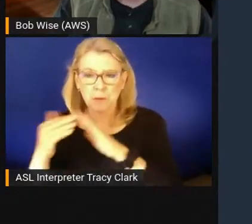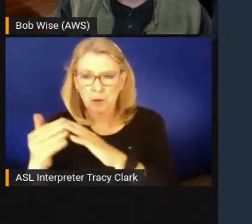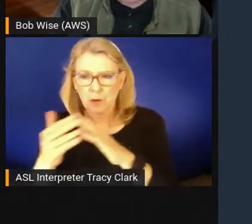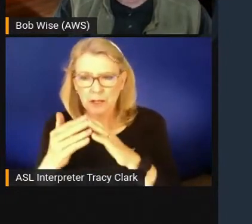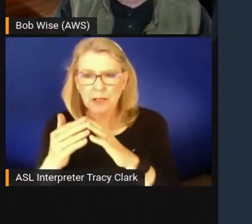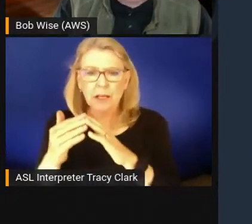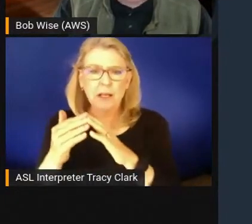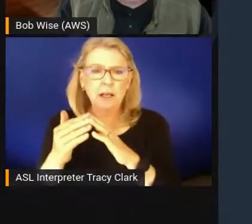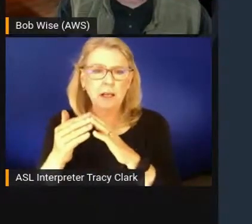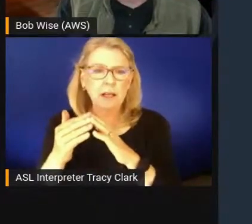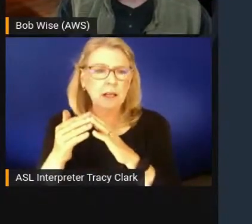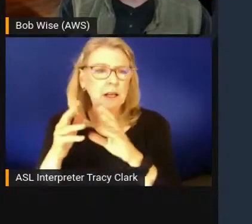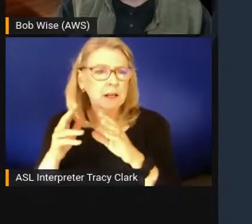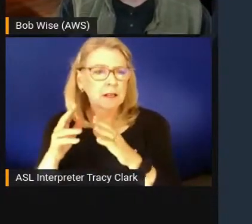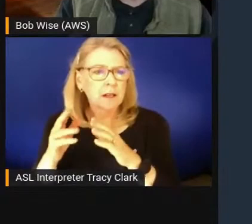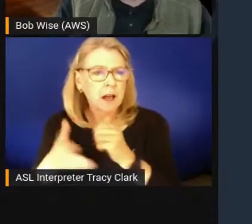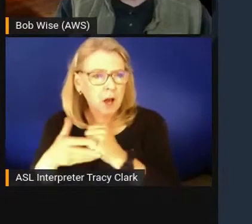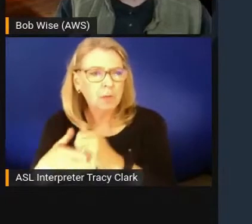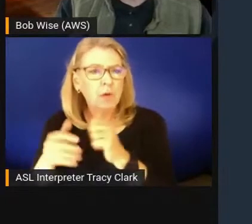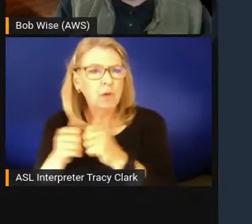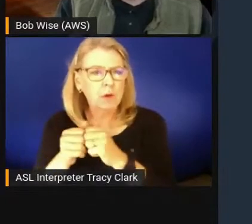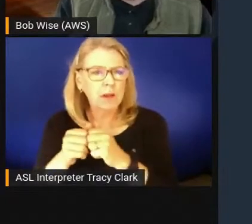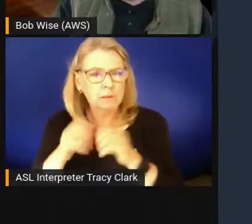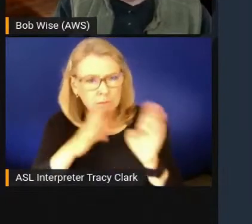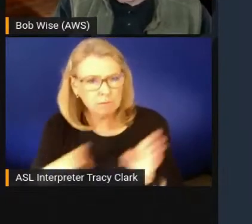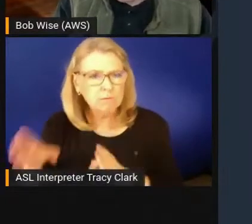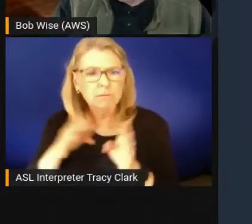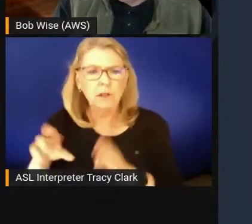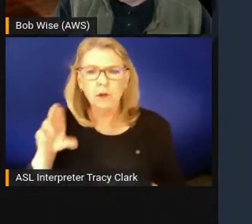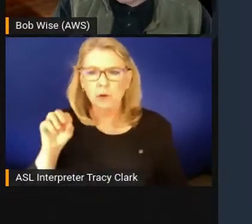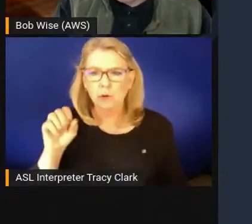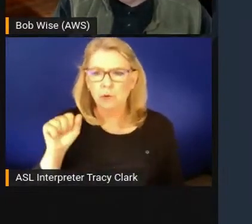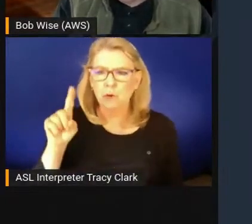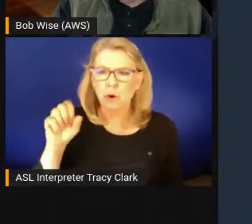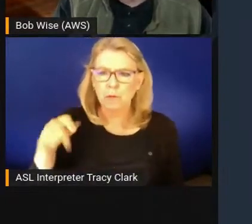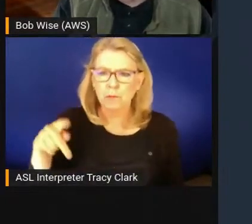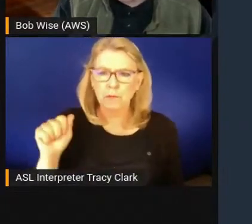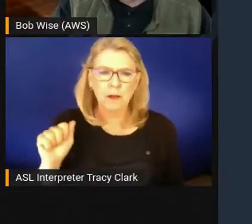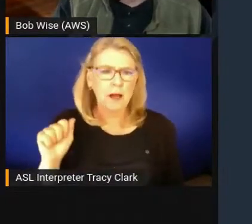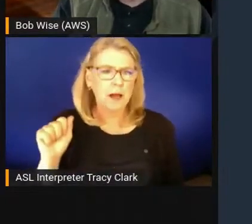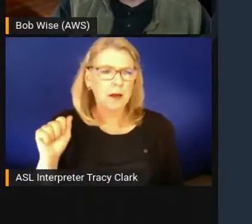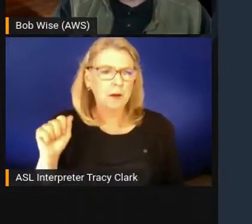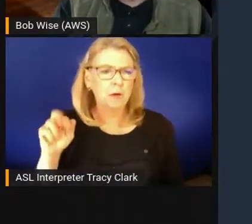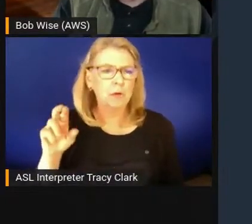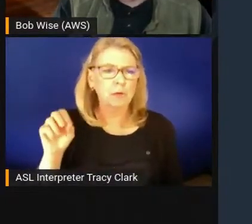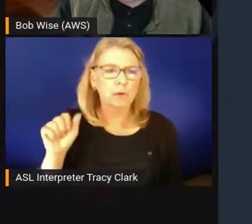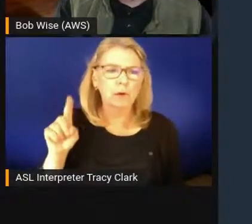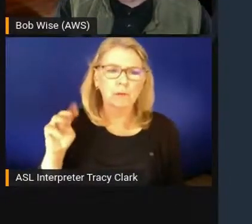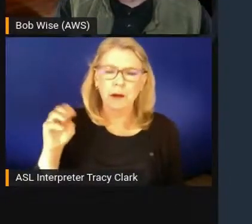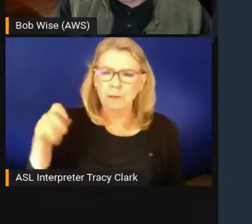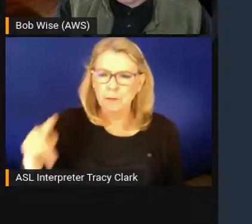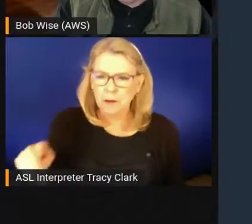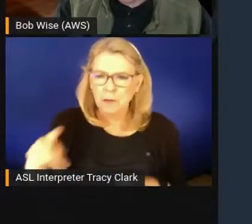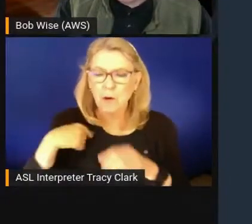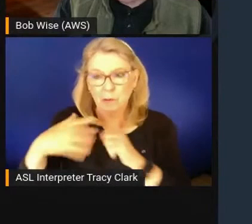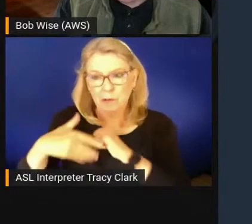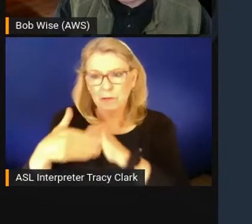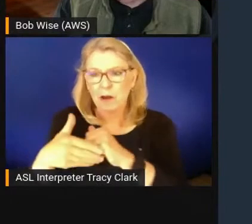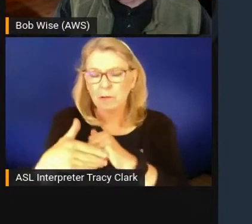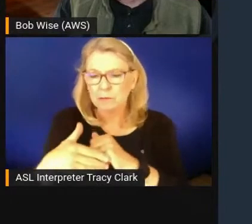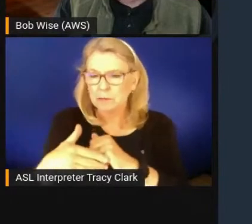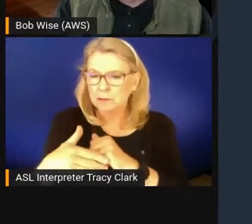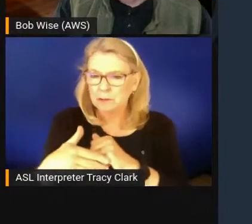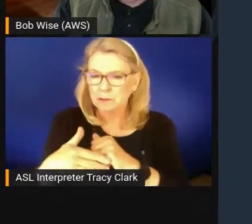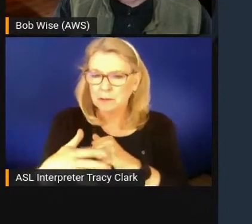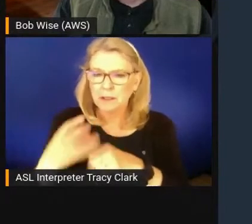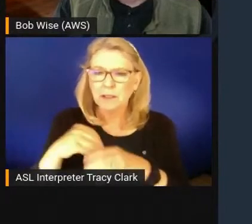participate in managing CVEs and so forth. We've open source components to simplify the deployment and management of Kubernetes on